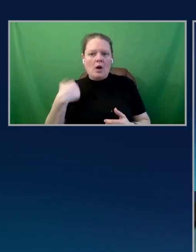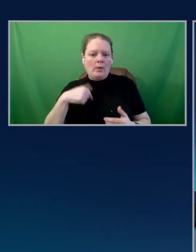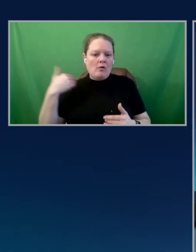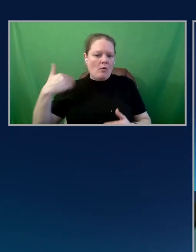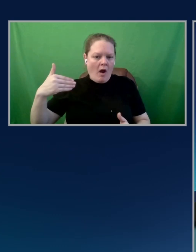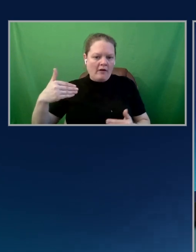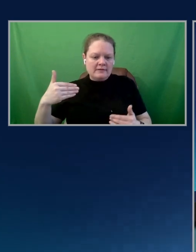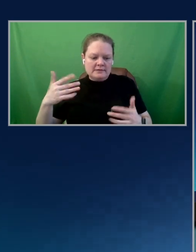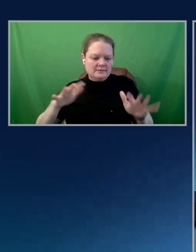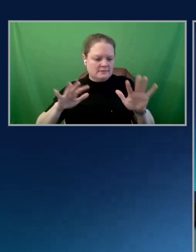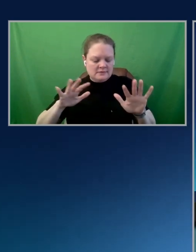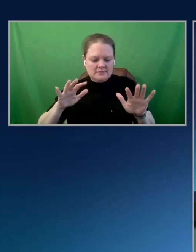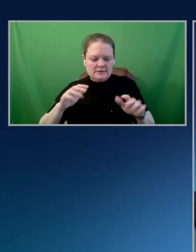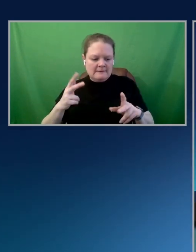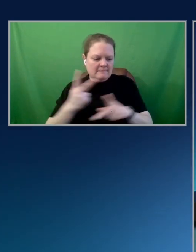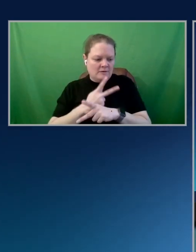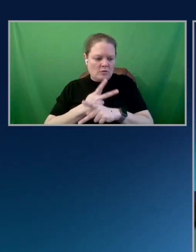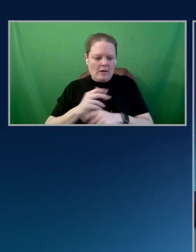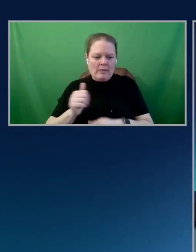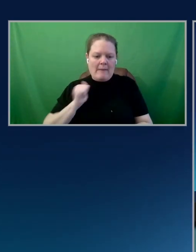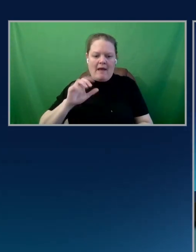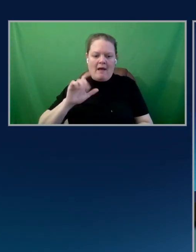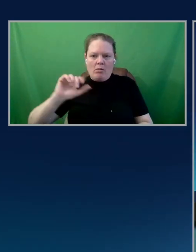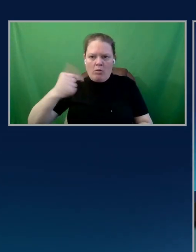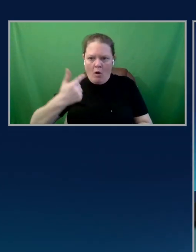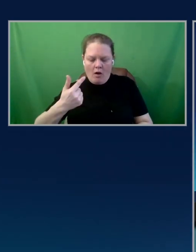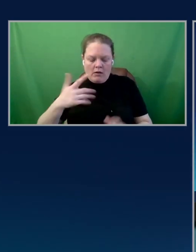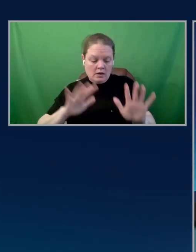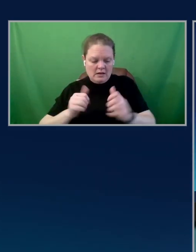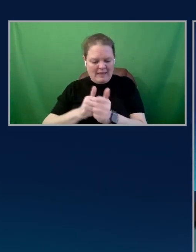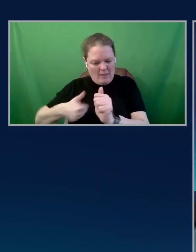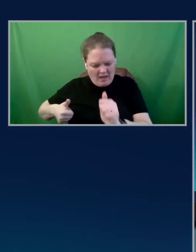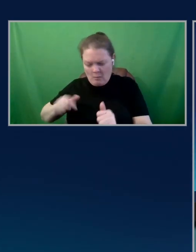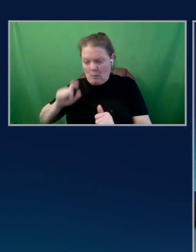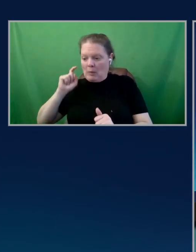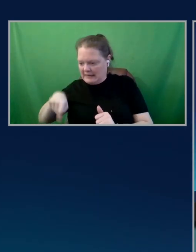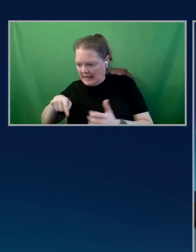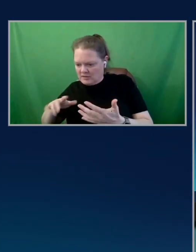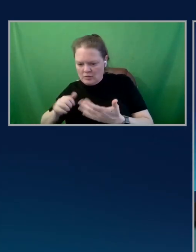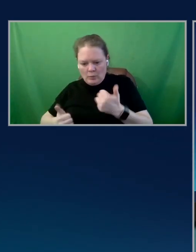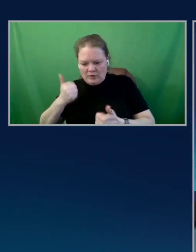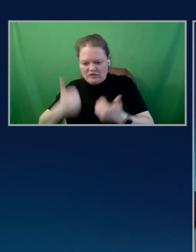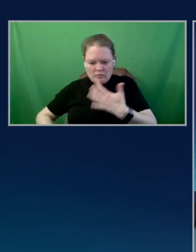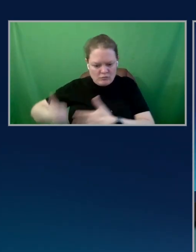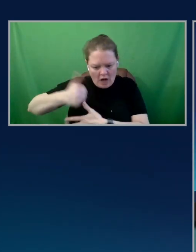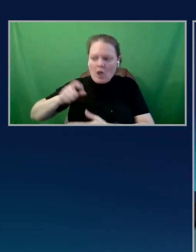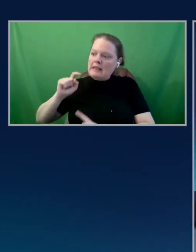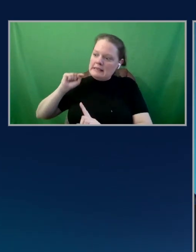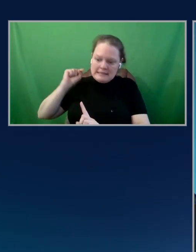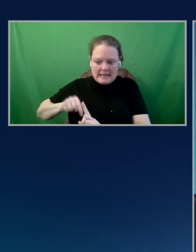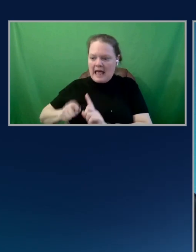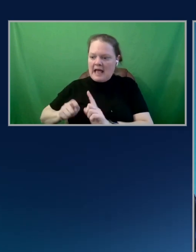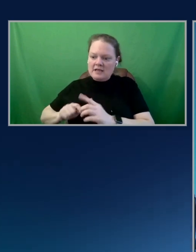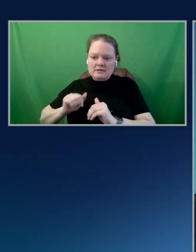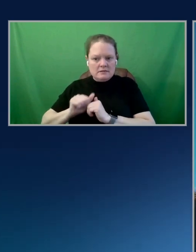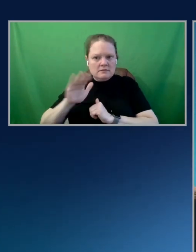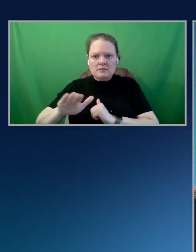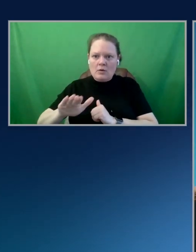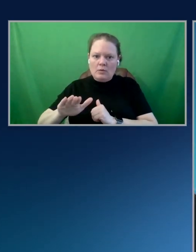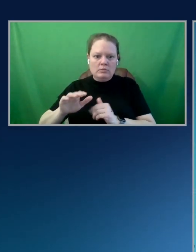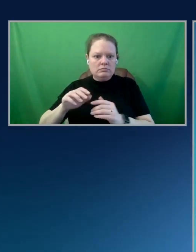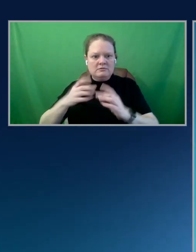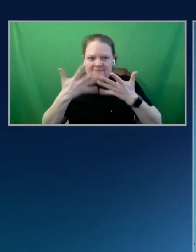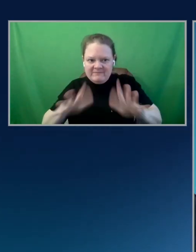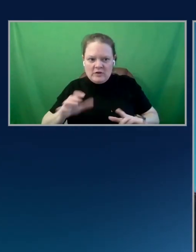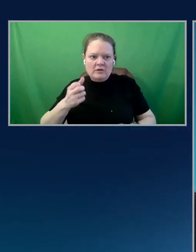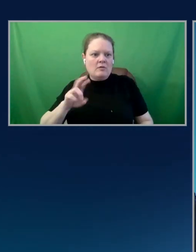our backlog. This has to go, right? This has to make it to the sprint, or else,